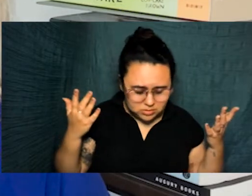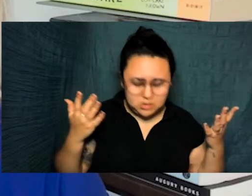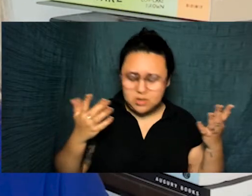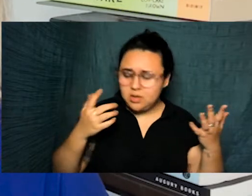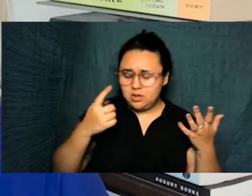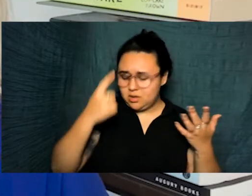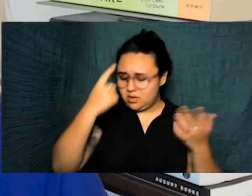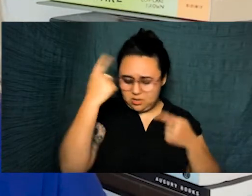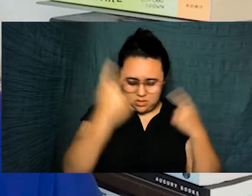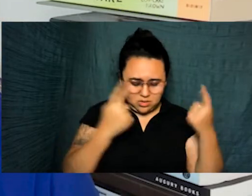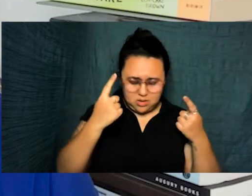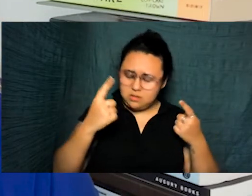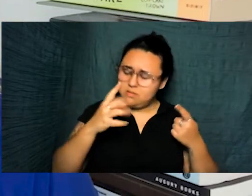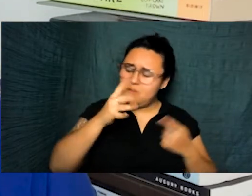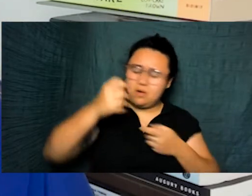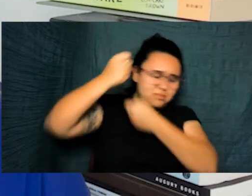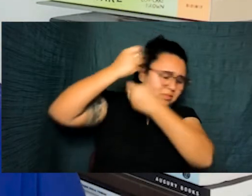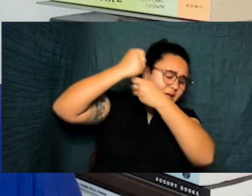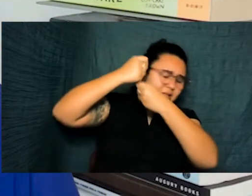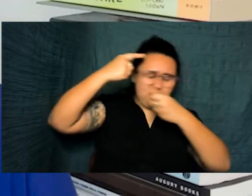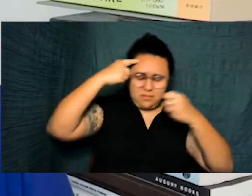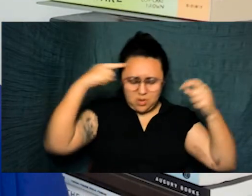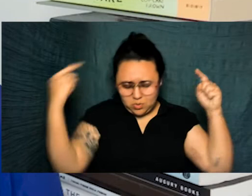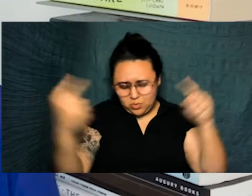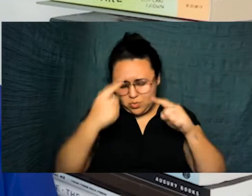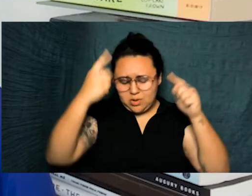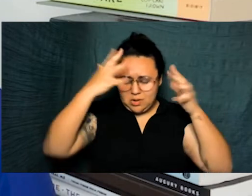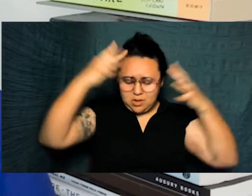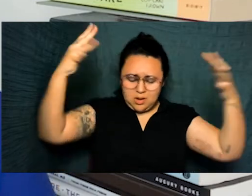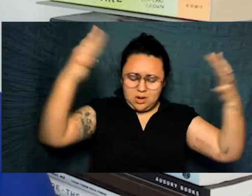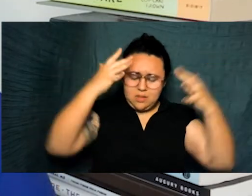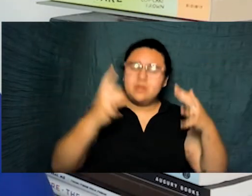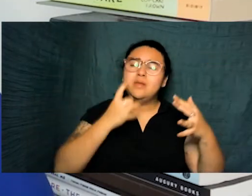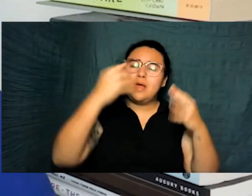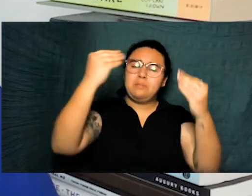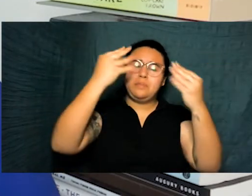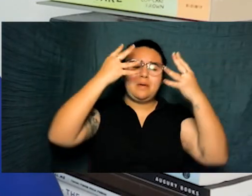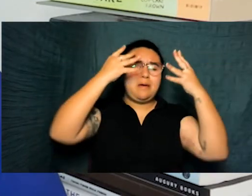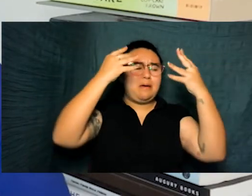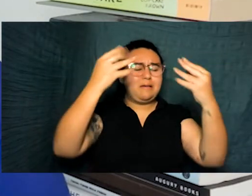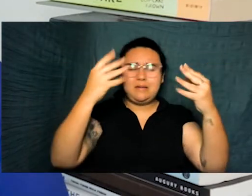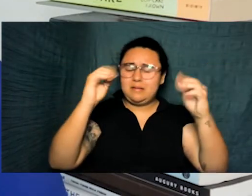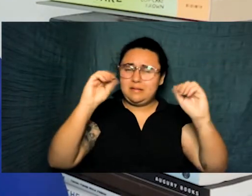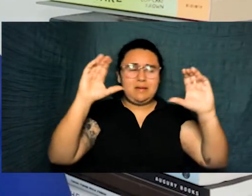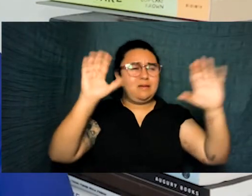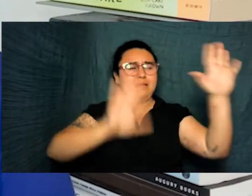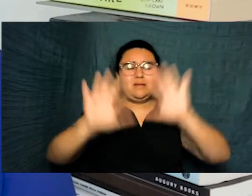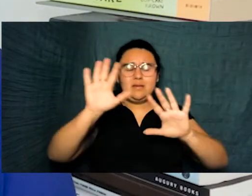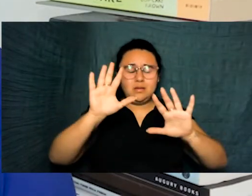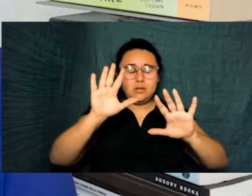think through her yelling. My head pounded. The light seemed to buzz when I opened my eyes, and then it